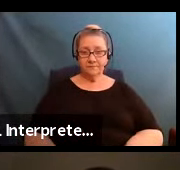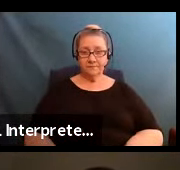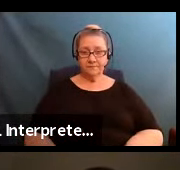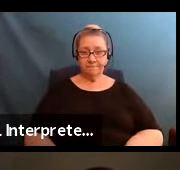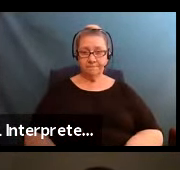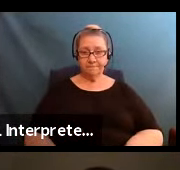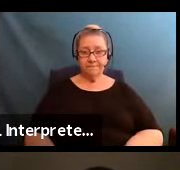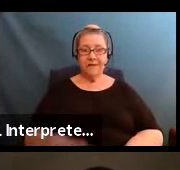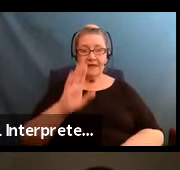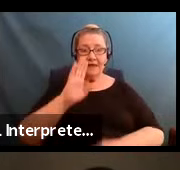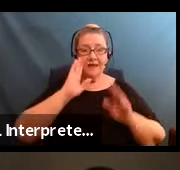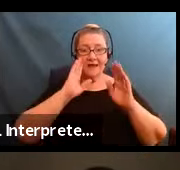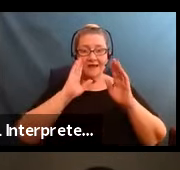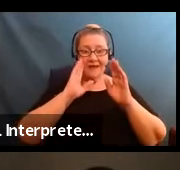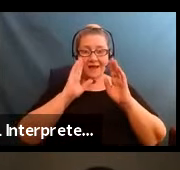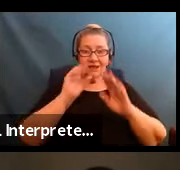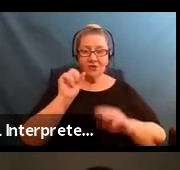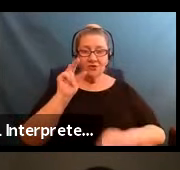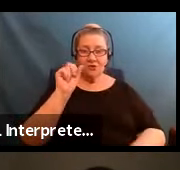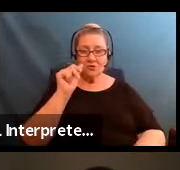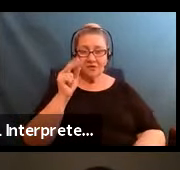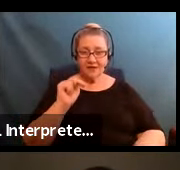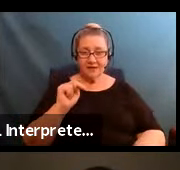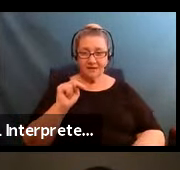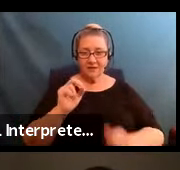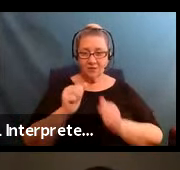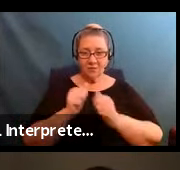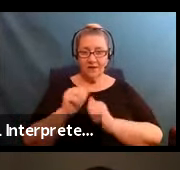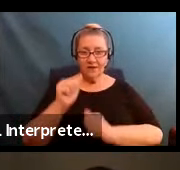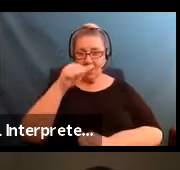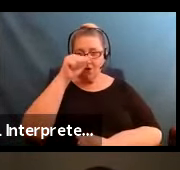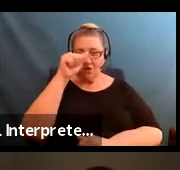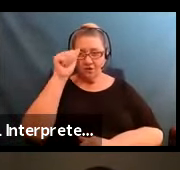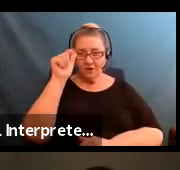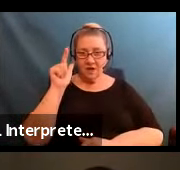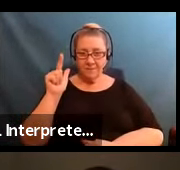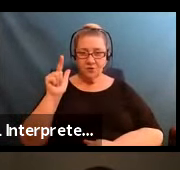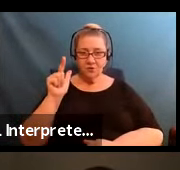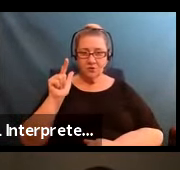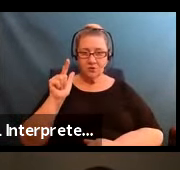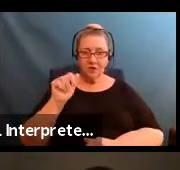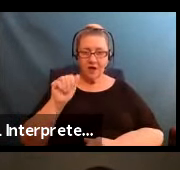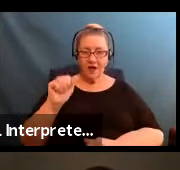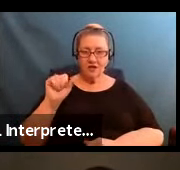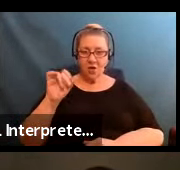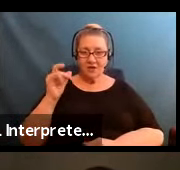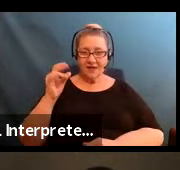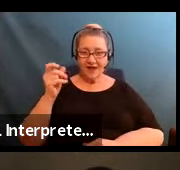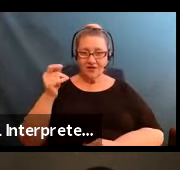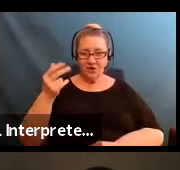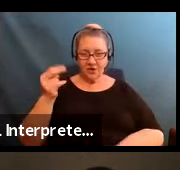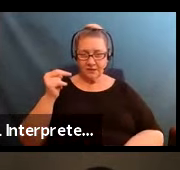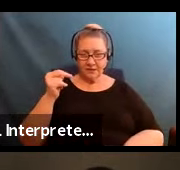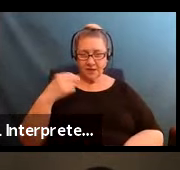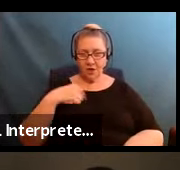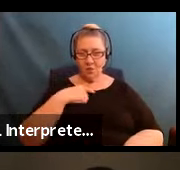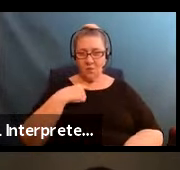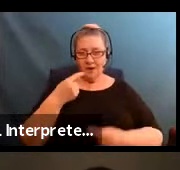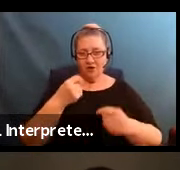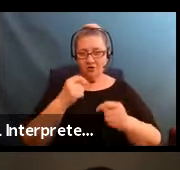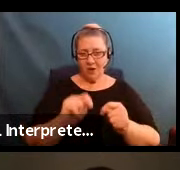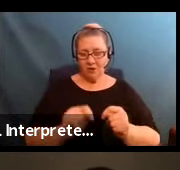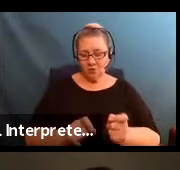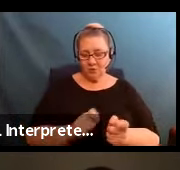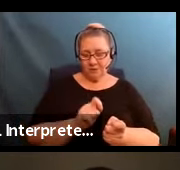Hi, this is Susan. This is Susan DeMorris with the Alzheimer's Association, and we're trying to pin down the